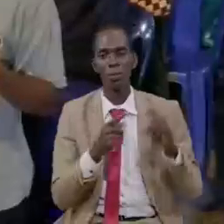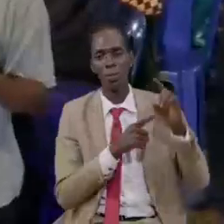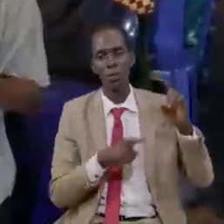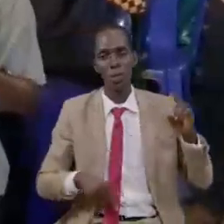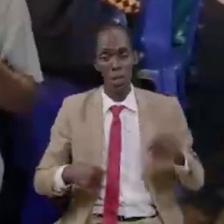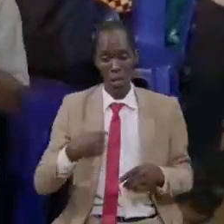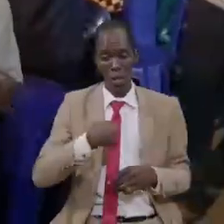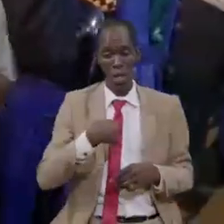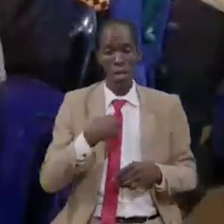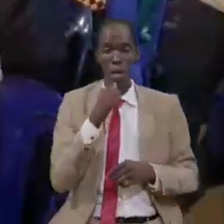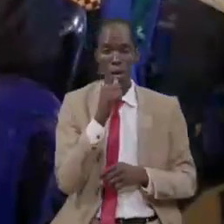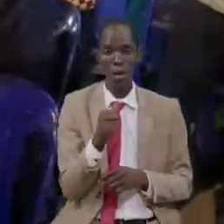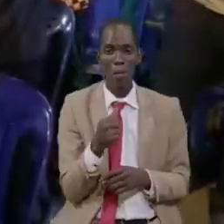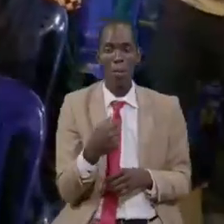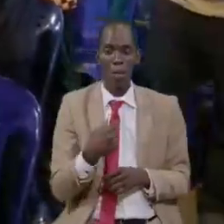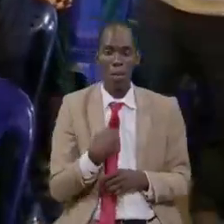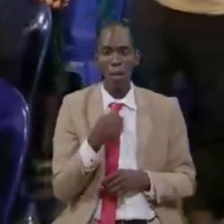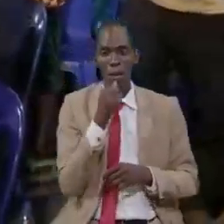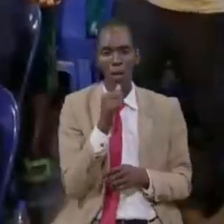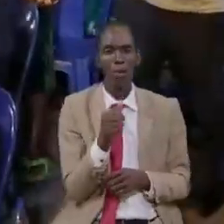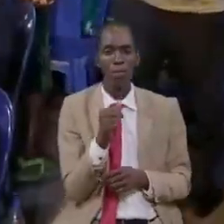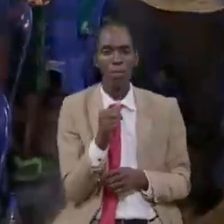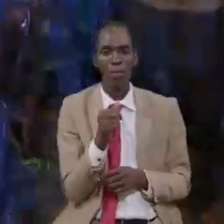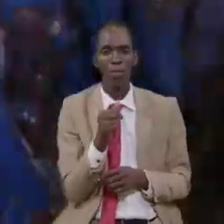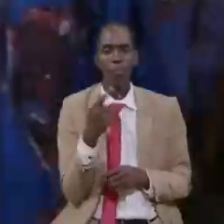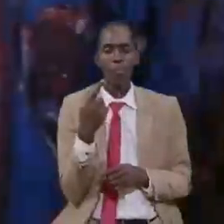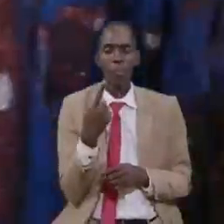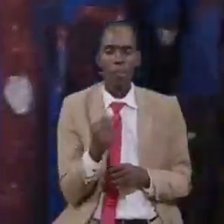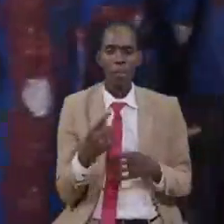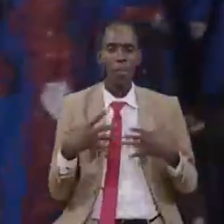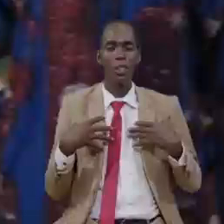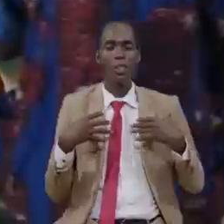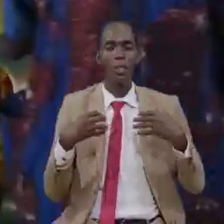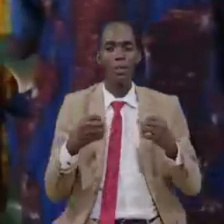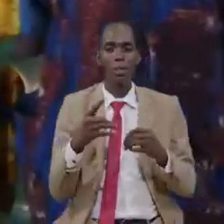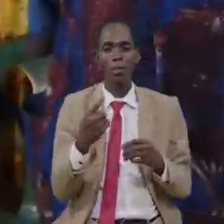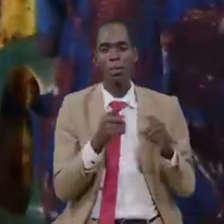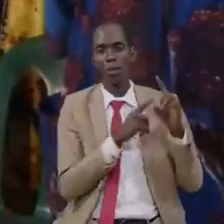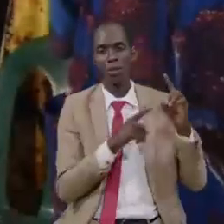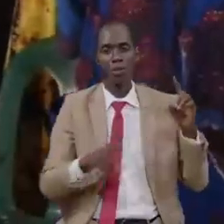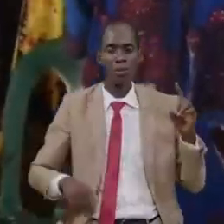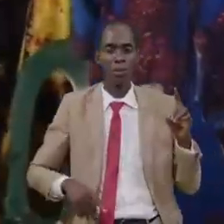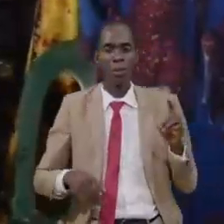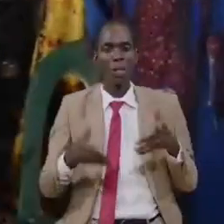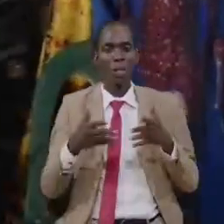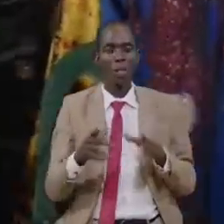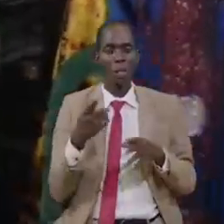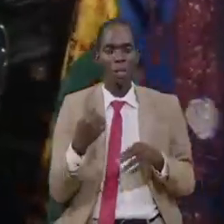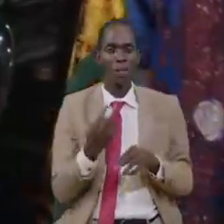I am the healed of the Lord. Let the Redeemer confirm that in your